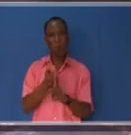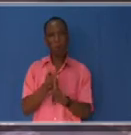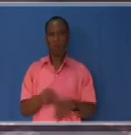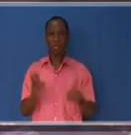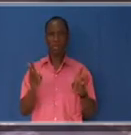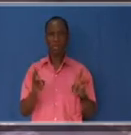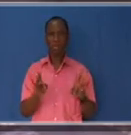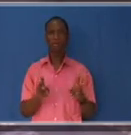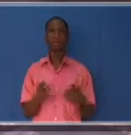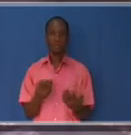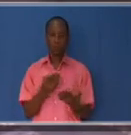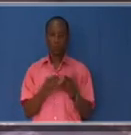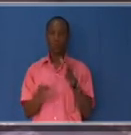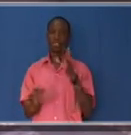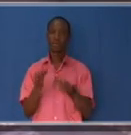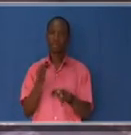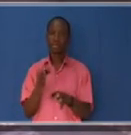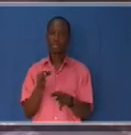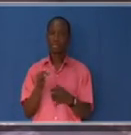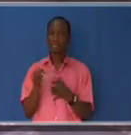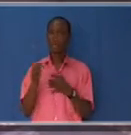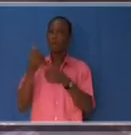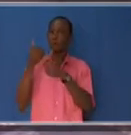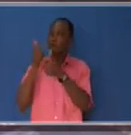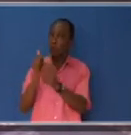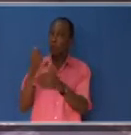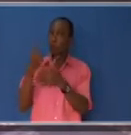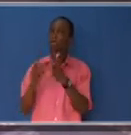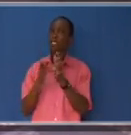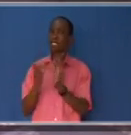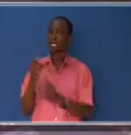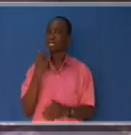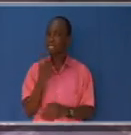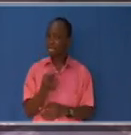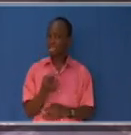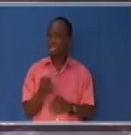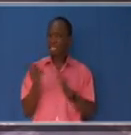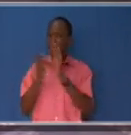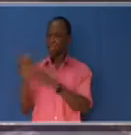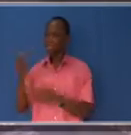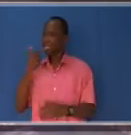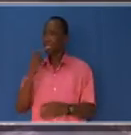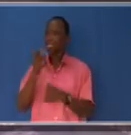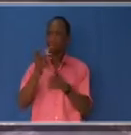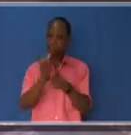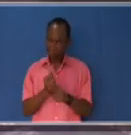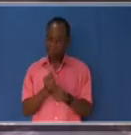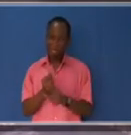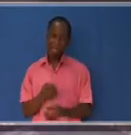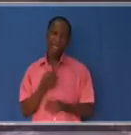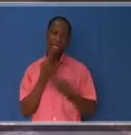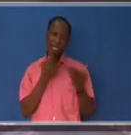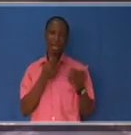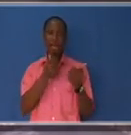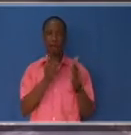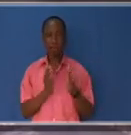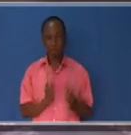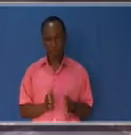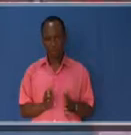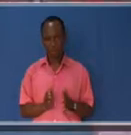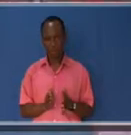"Hum, crong, crong, no de obete no, ena obeka." So I can say the obetia. Ne just obi ne beka bibi achire no.